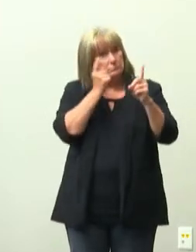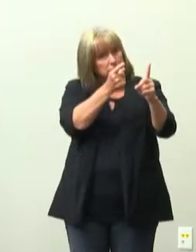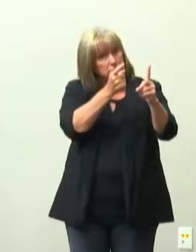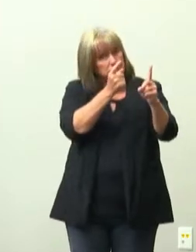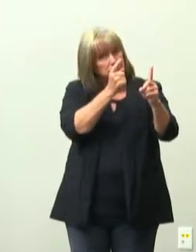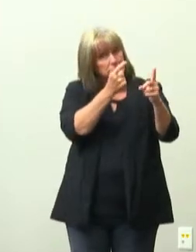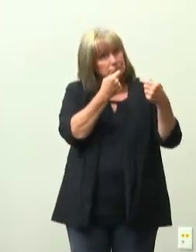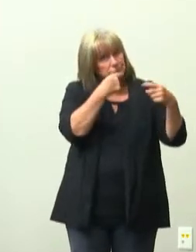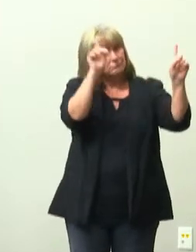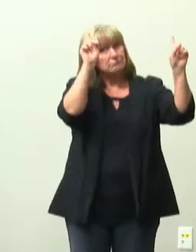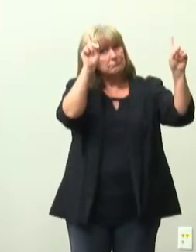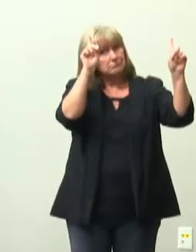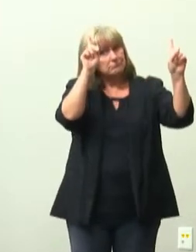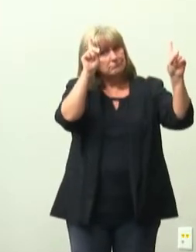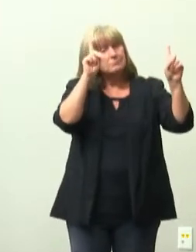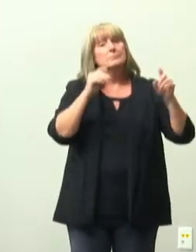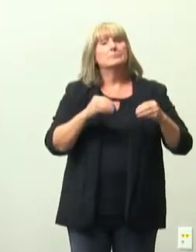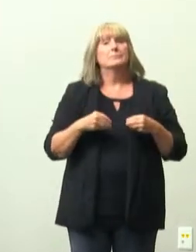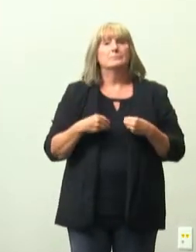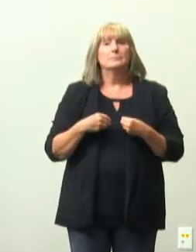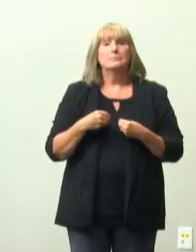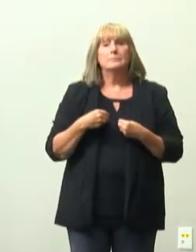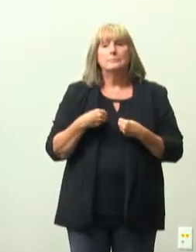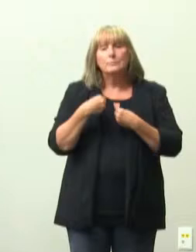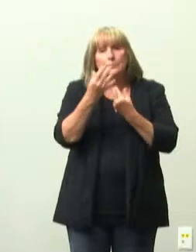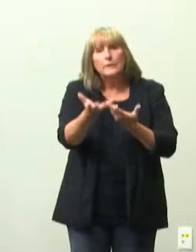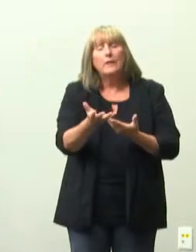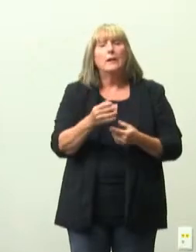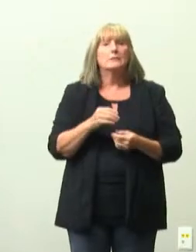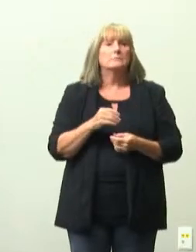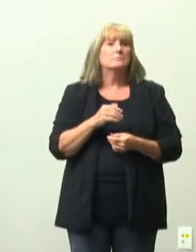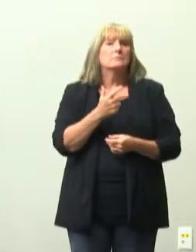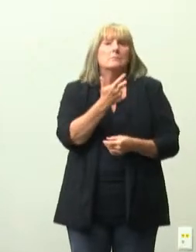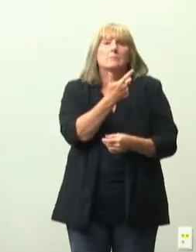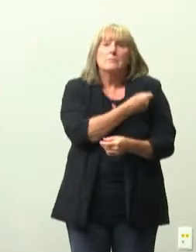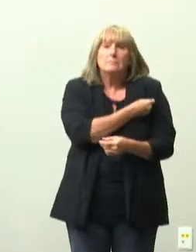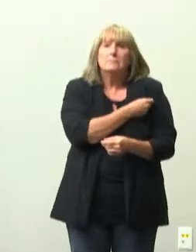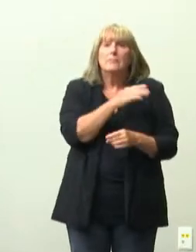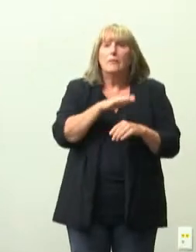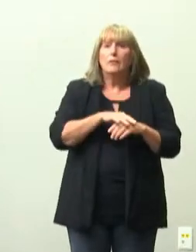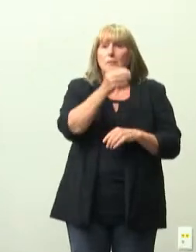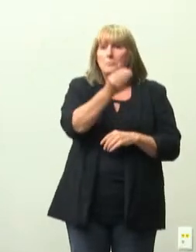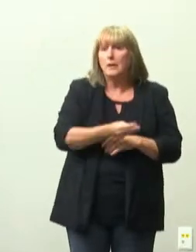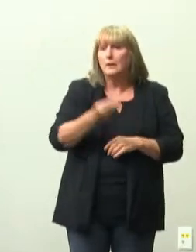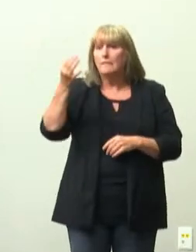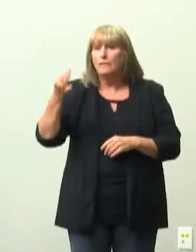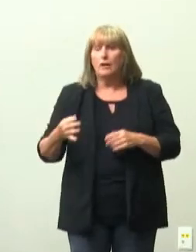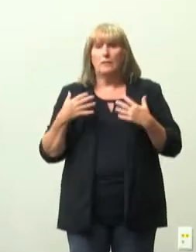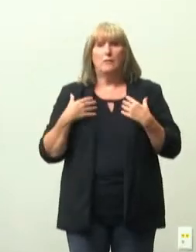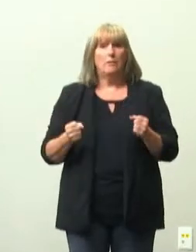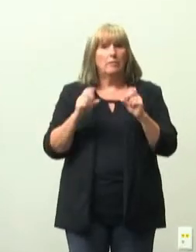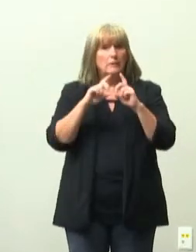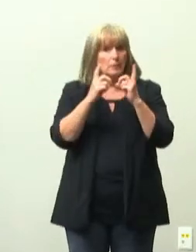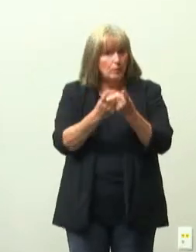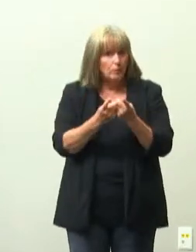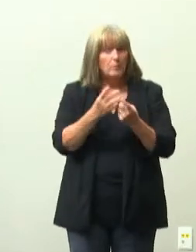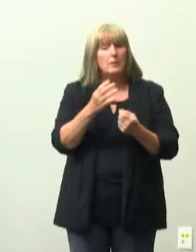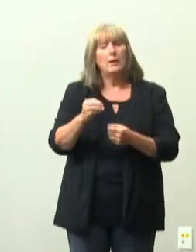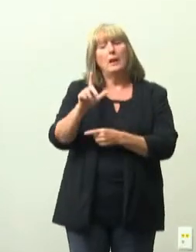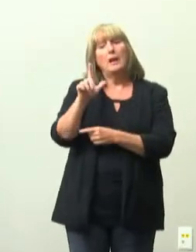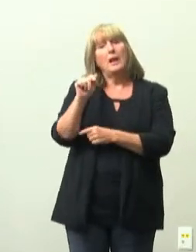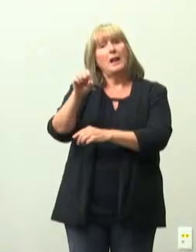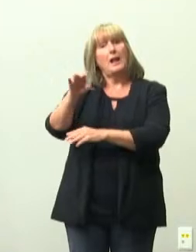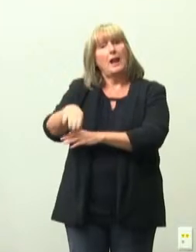providing morning vaccination clinics at the health department on Monday and Fridays, and late afternoon clinics